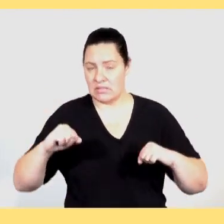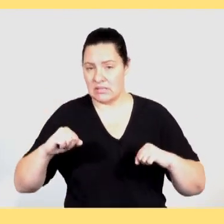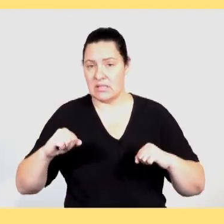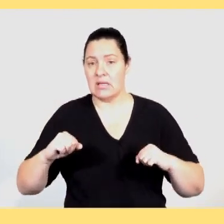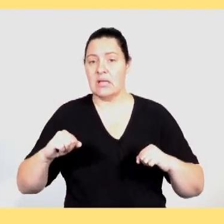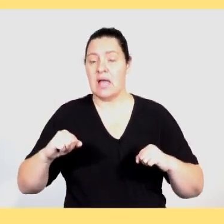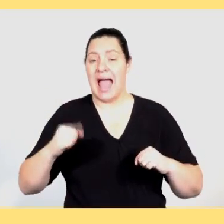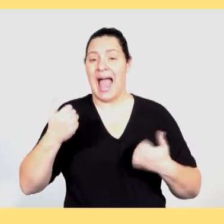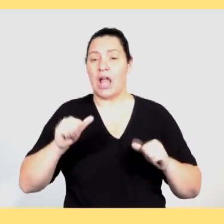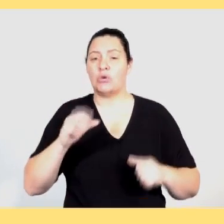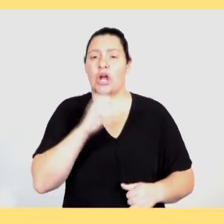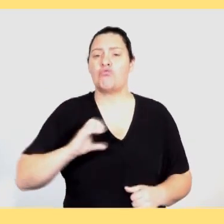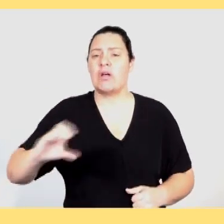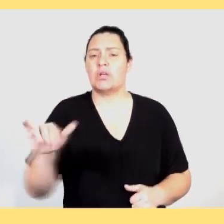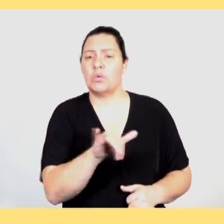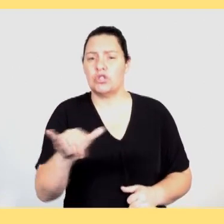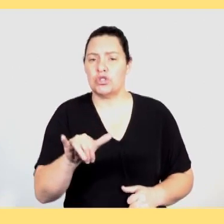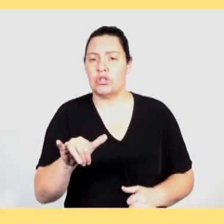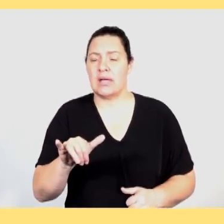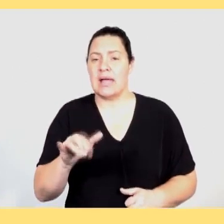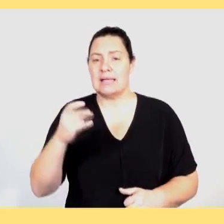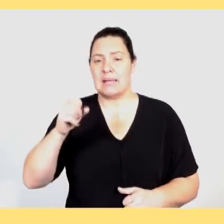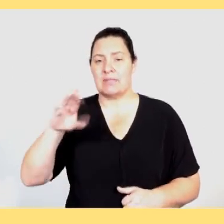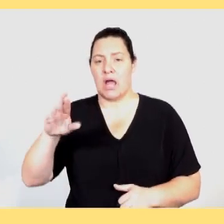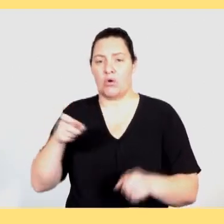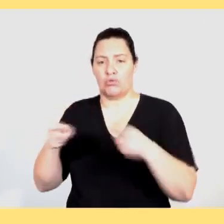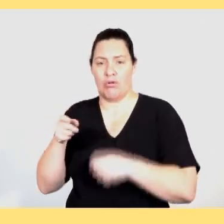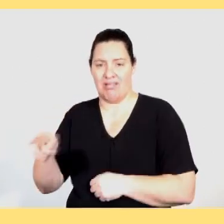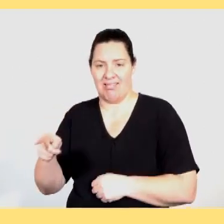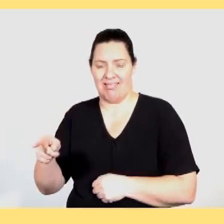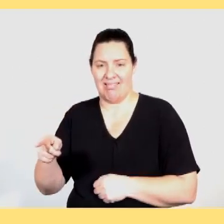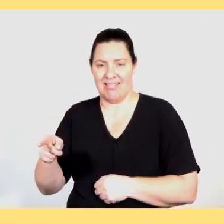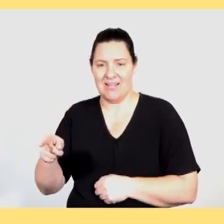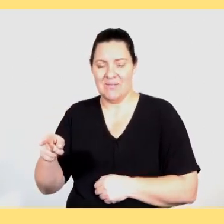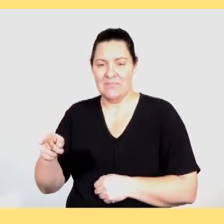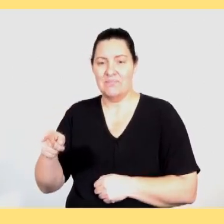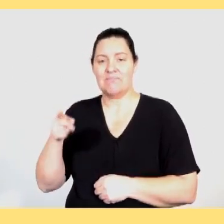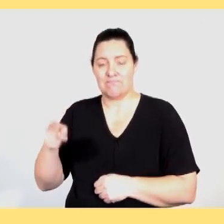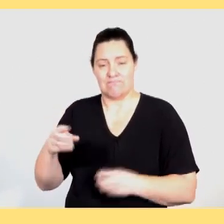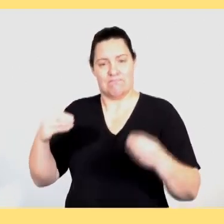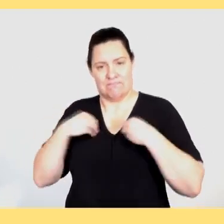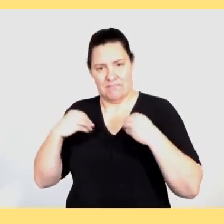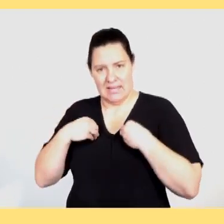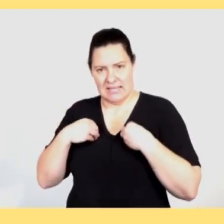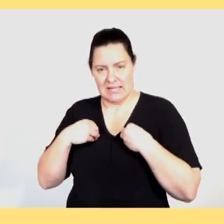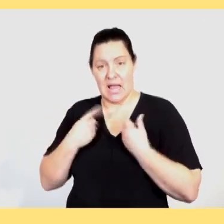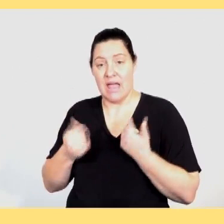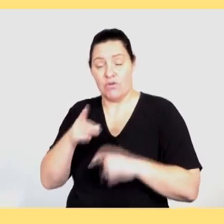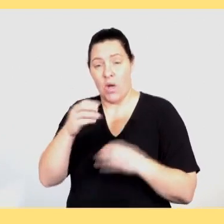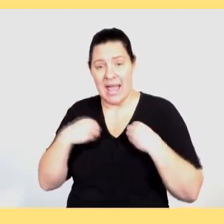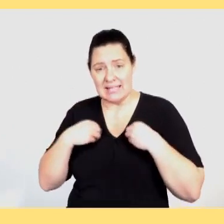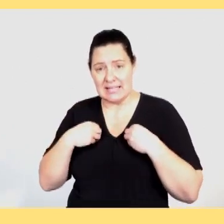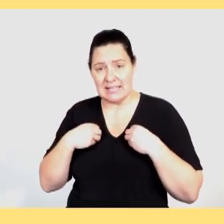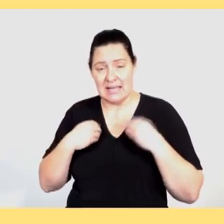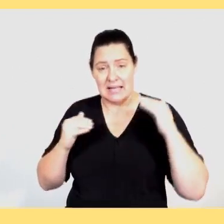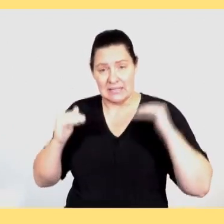allowances, the account that is going to be credited is debtors control. Remember, debtors control is an asset, and once